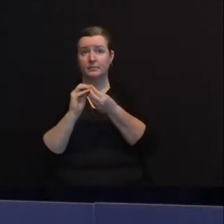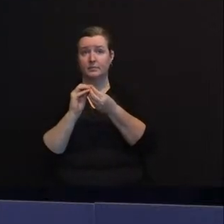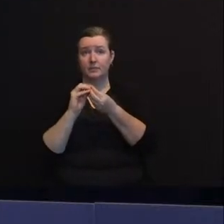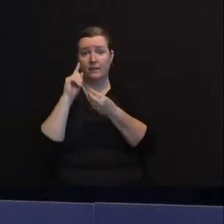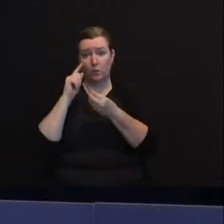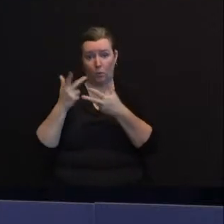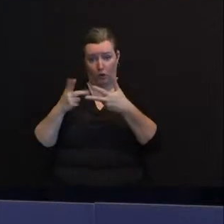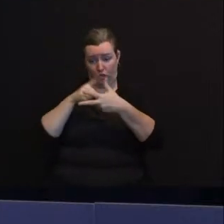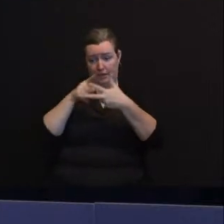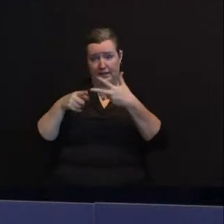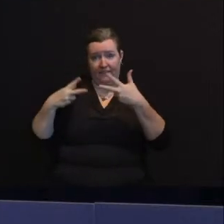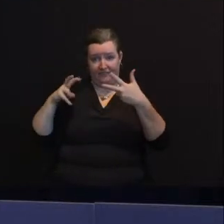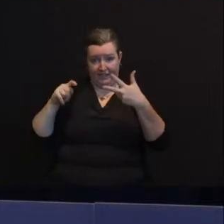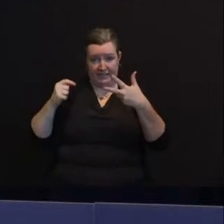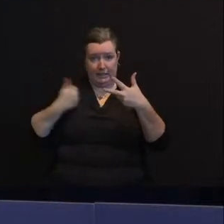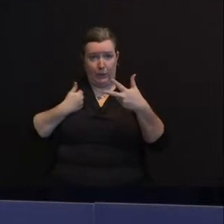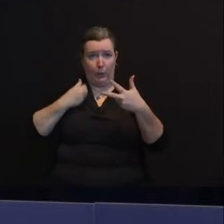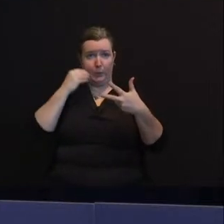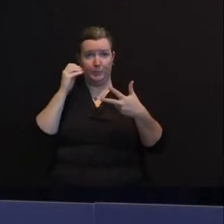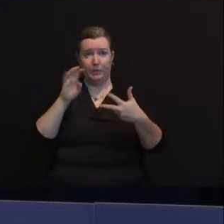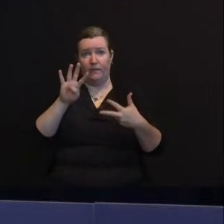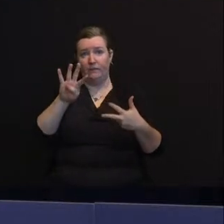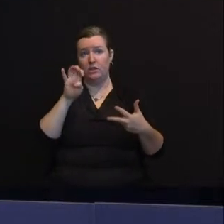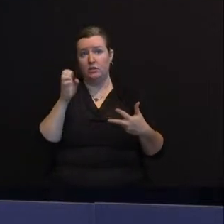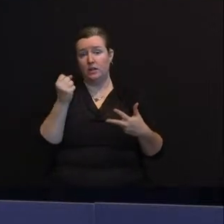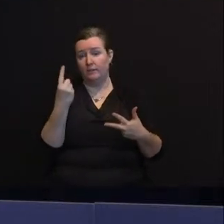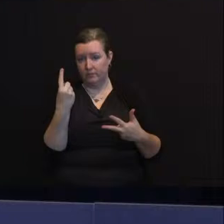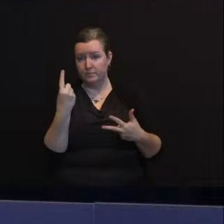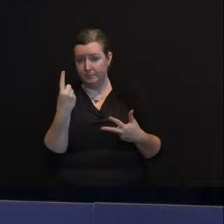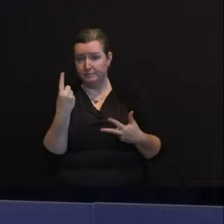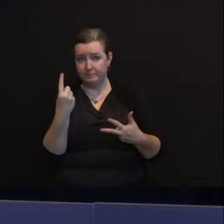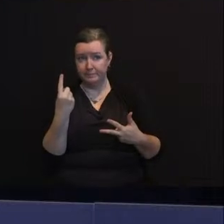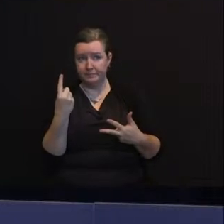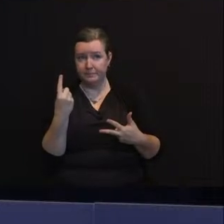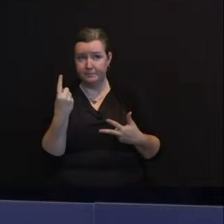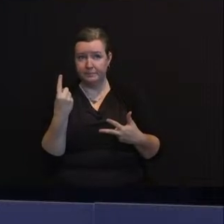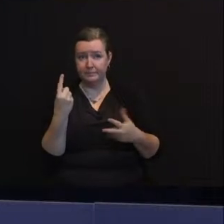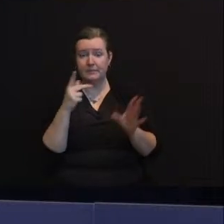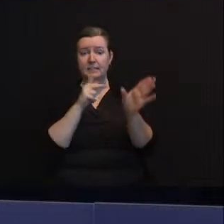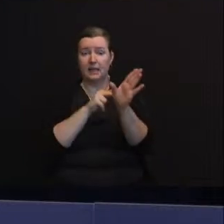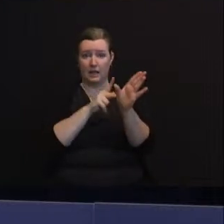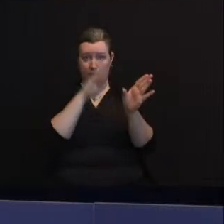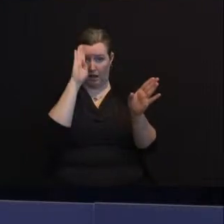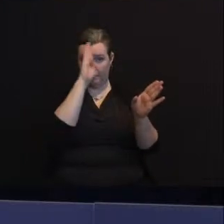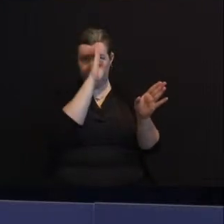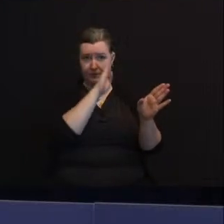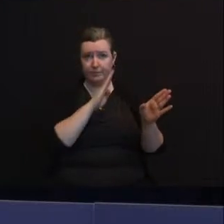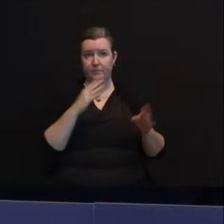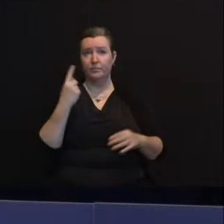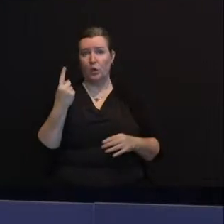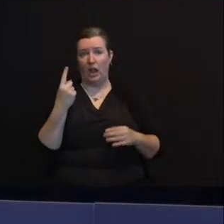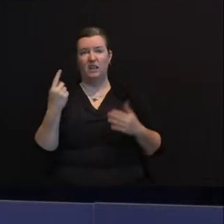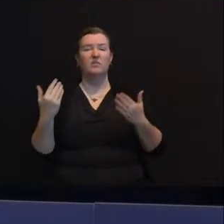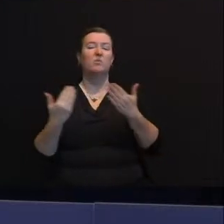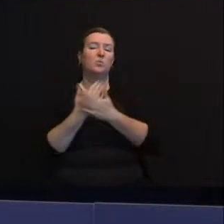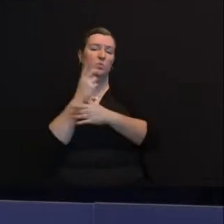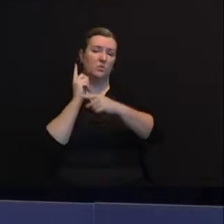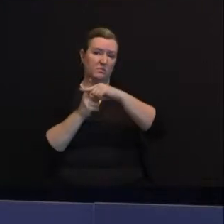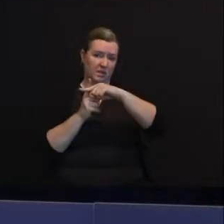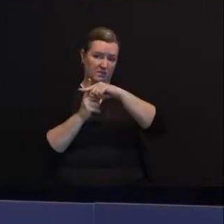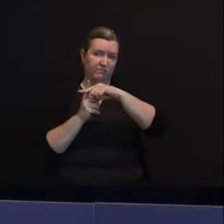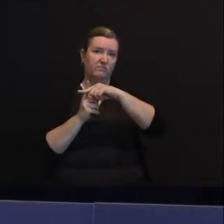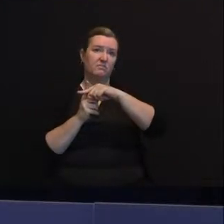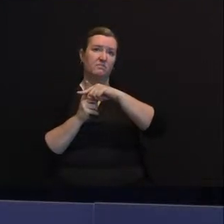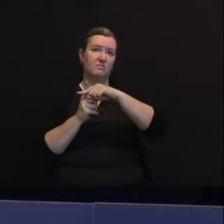homes remains at 411. At our state psychiatric hospitals, there is 1 new positive case among